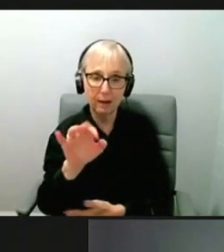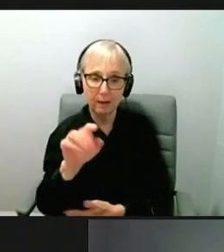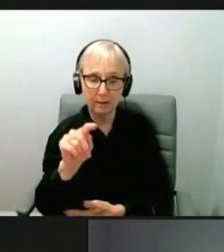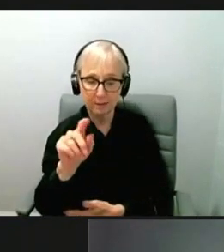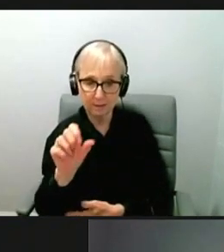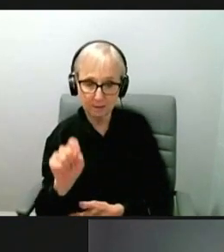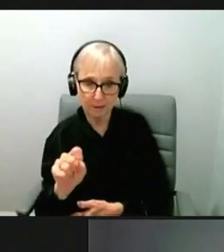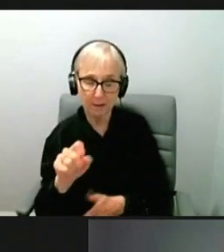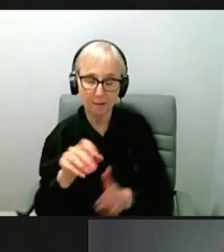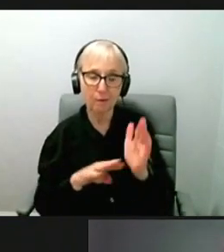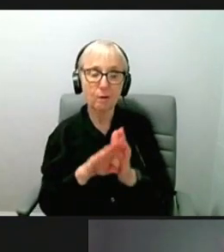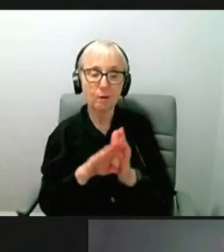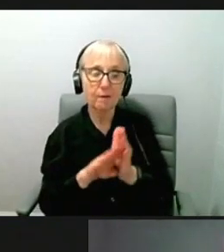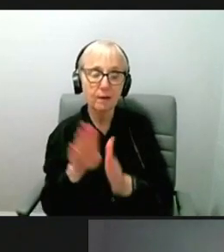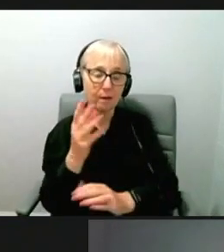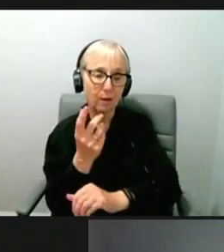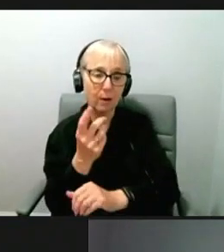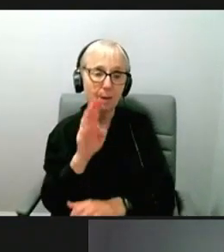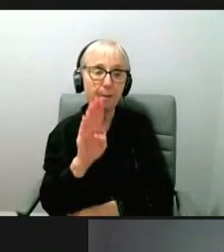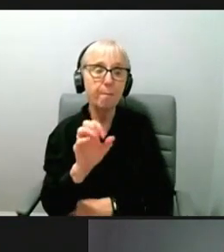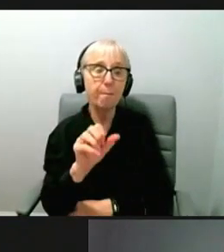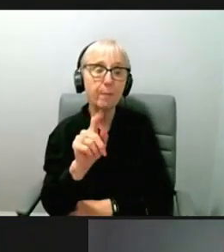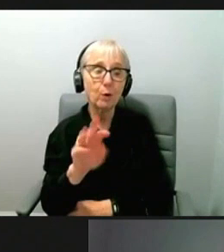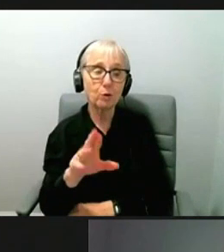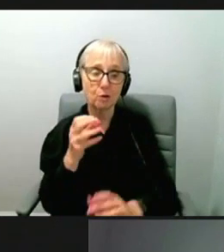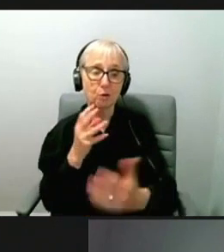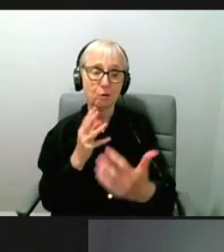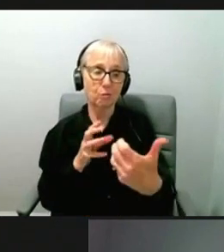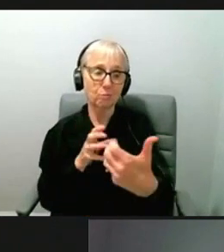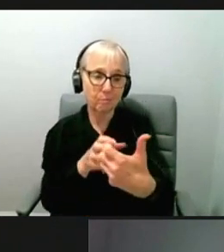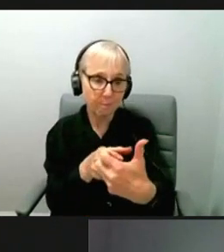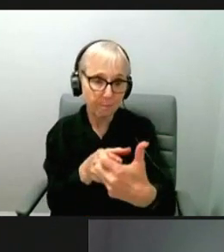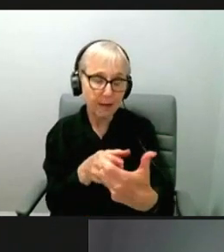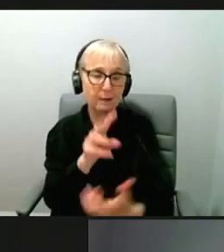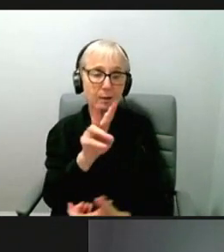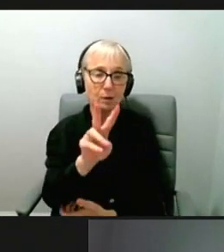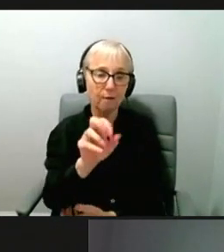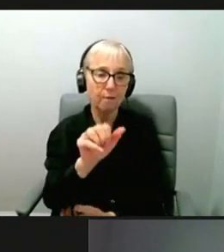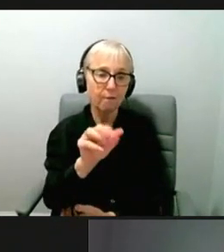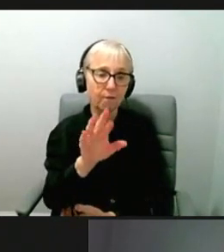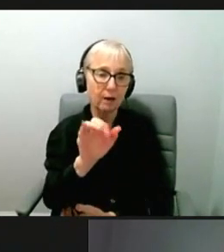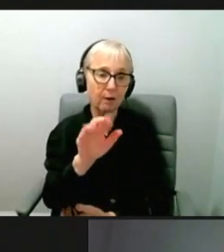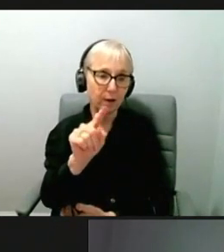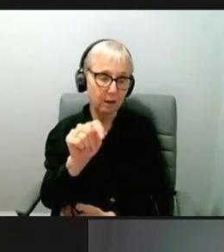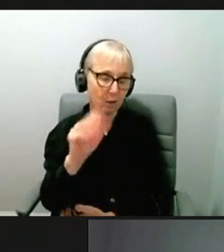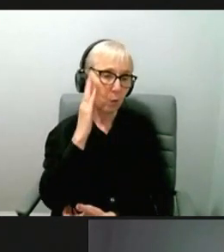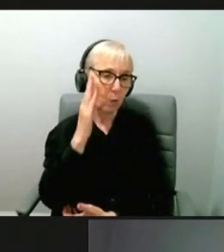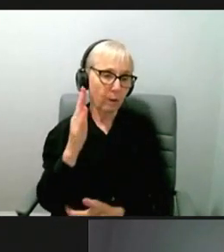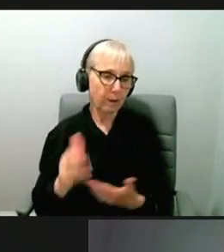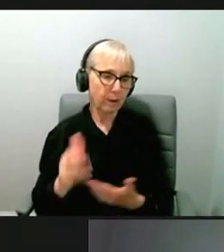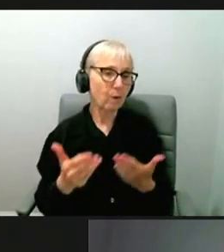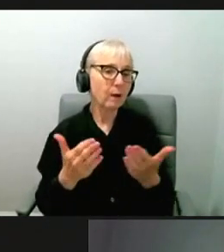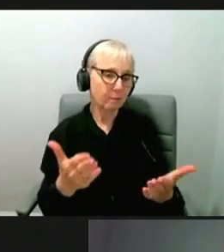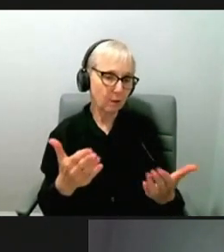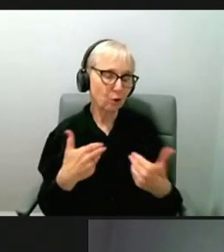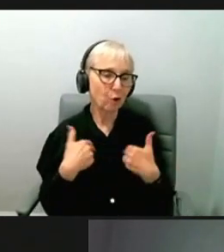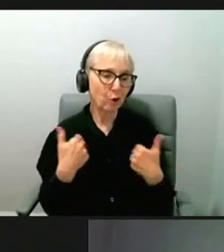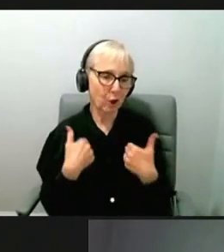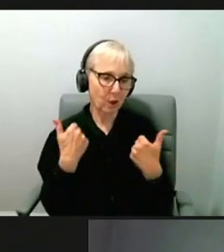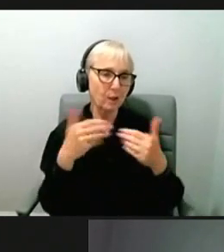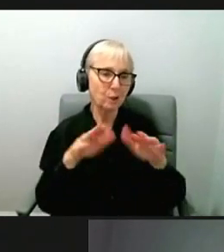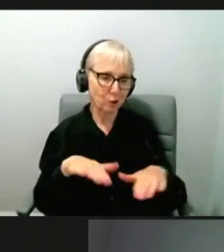developments of boosters to match the variant in the community will also be recommended to the youngest children